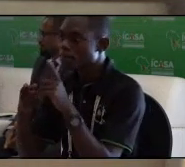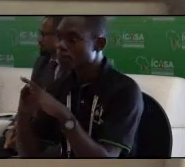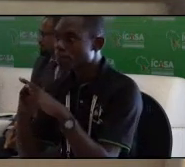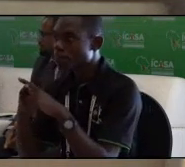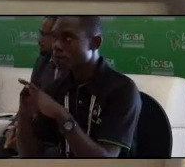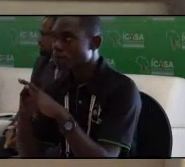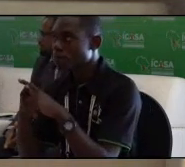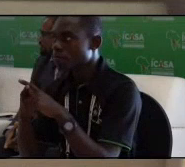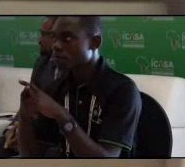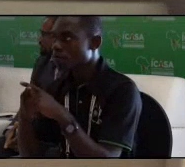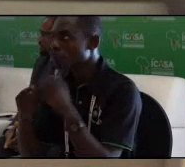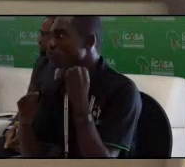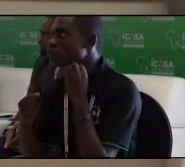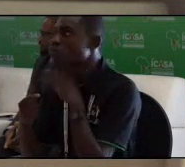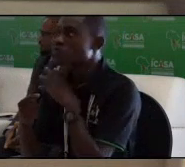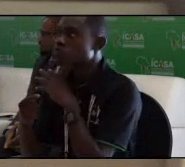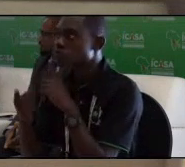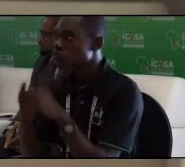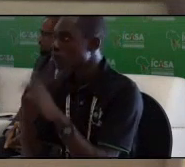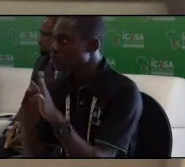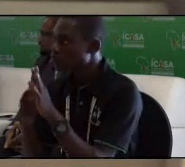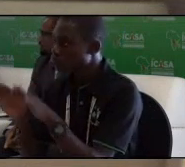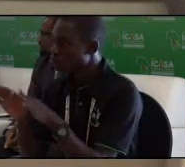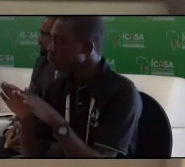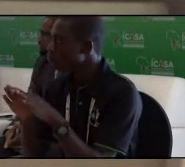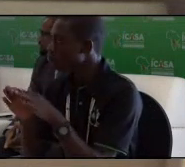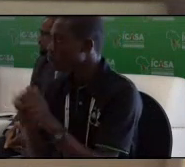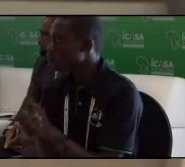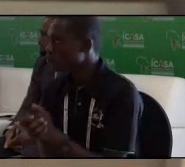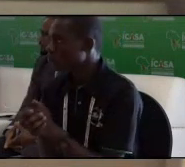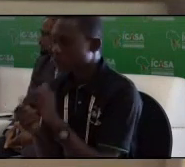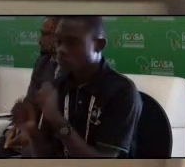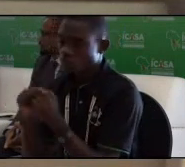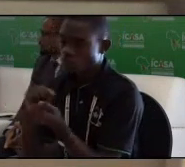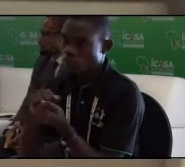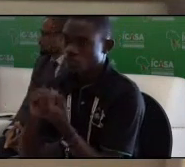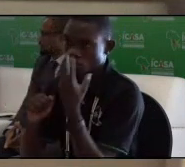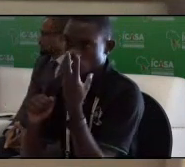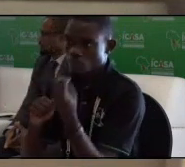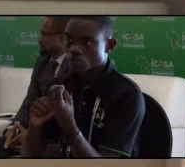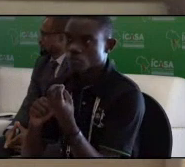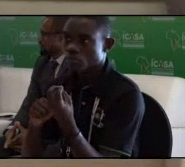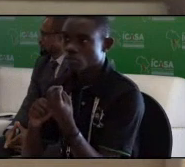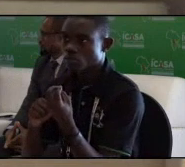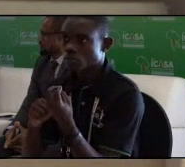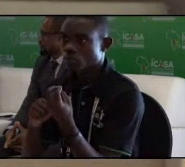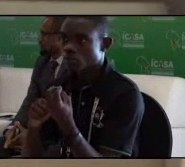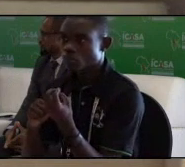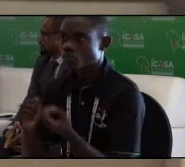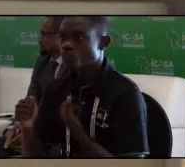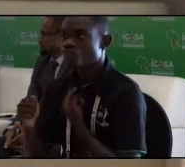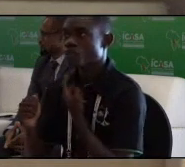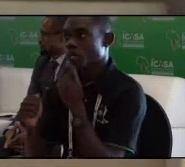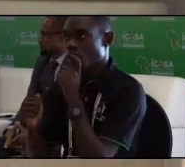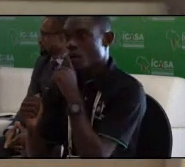other non-medical outlets. So the challenge initially was that